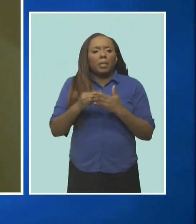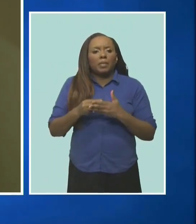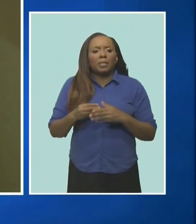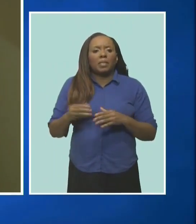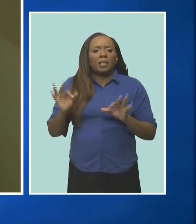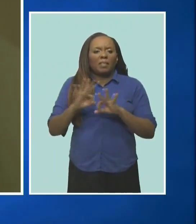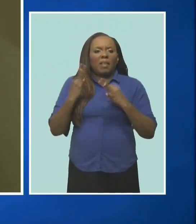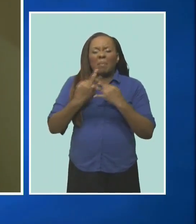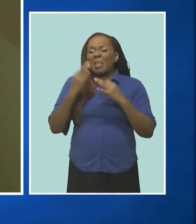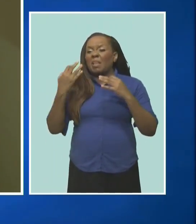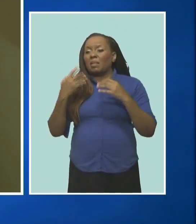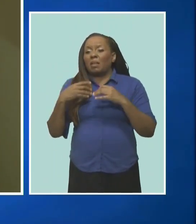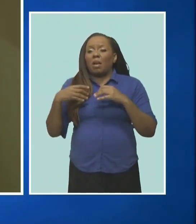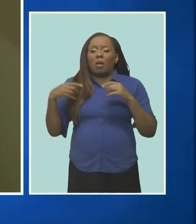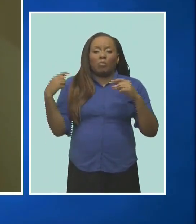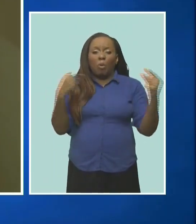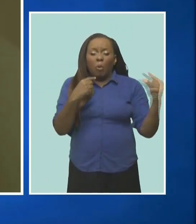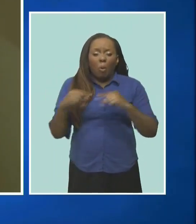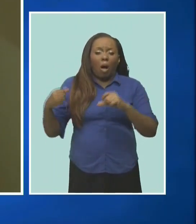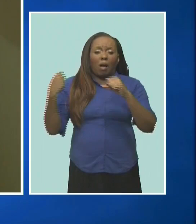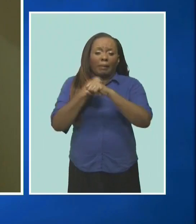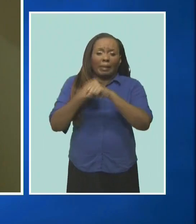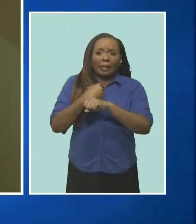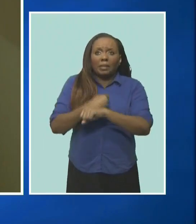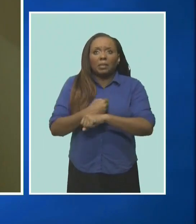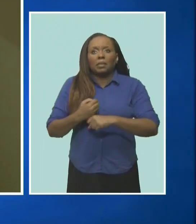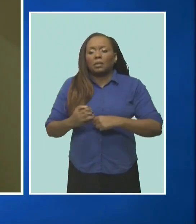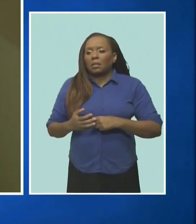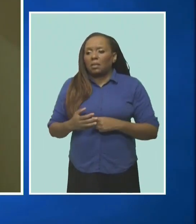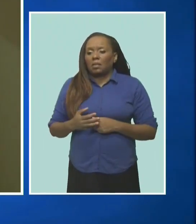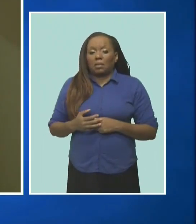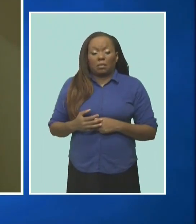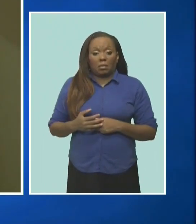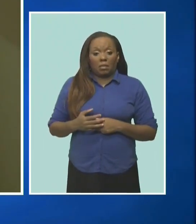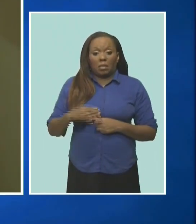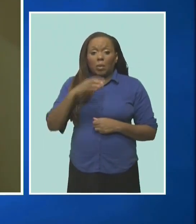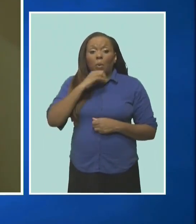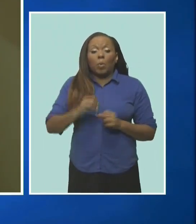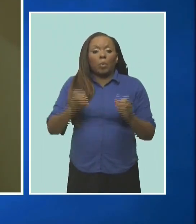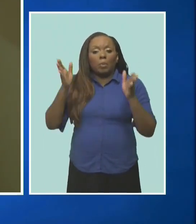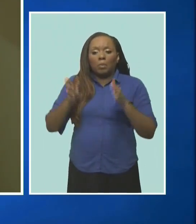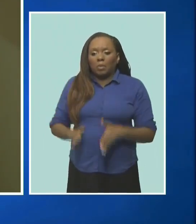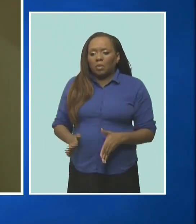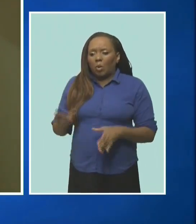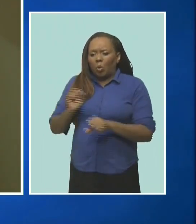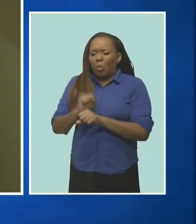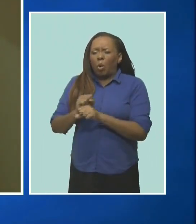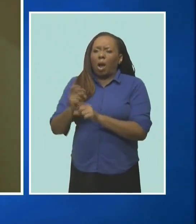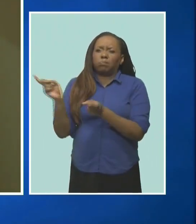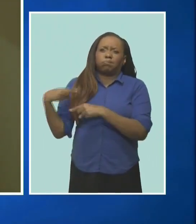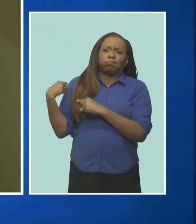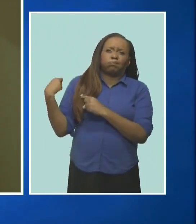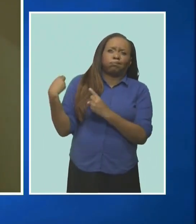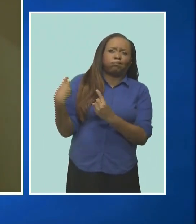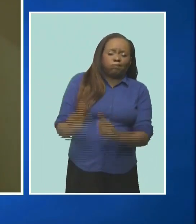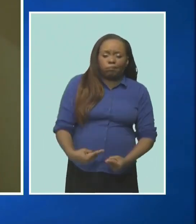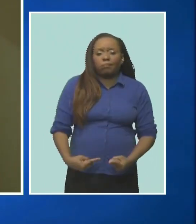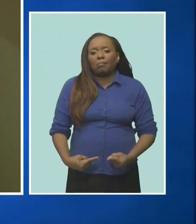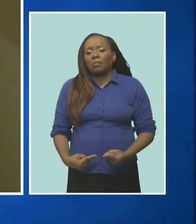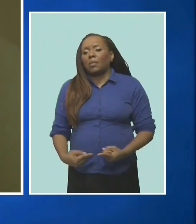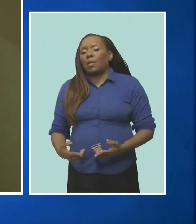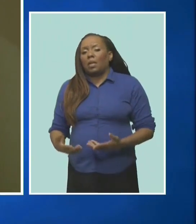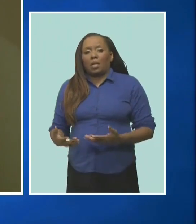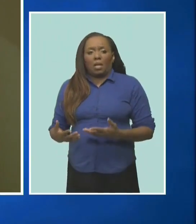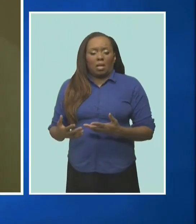as a result of the senior citizen who would have owned the land and the property, having worked so hard, most of them in the agricultural belt